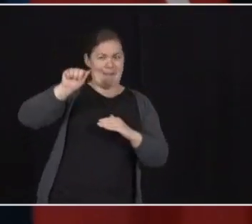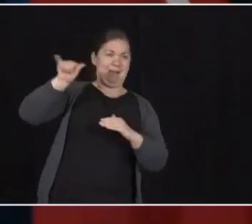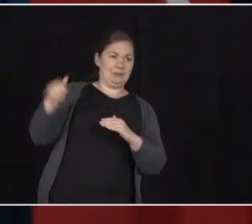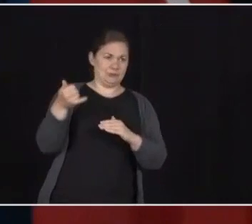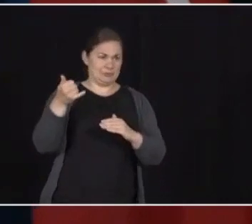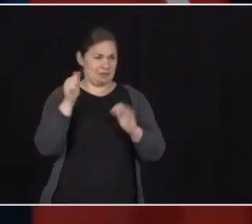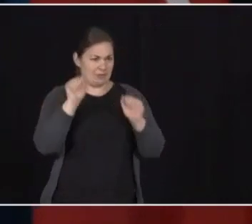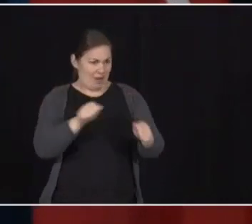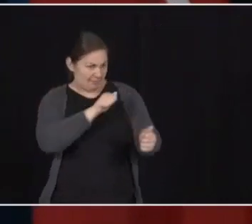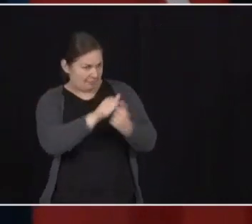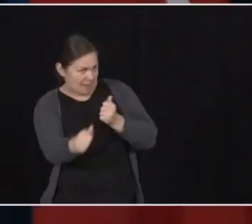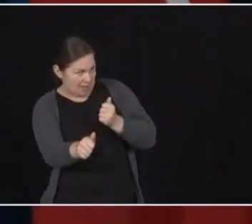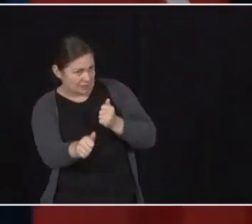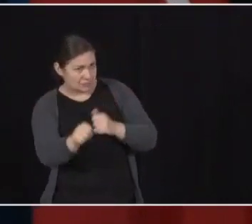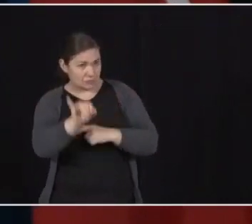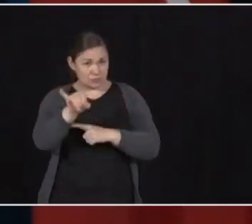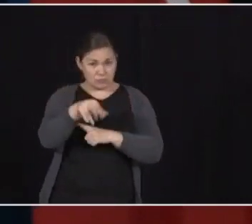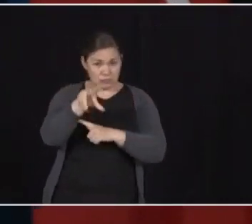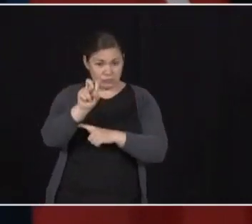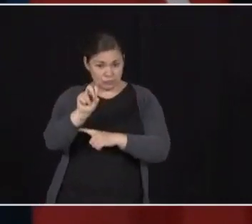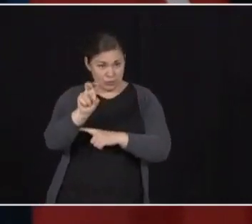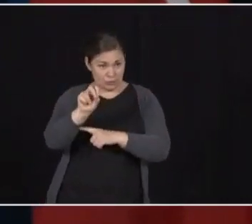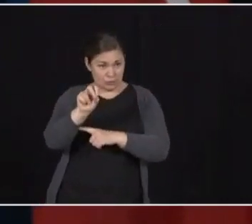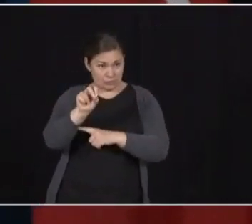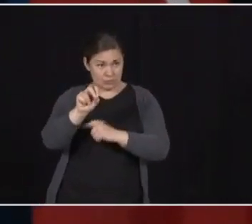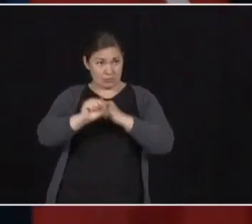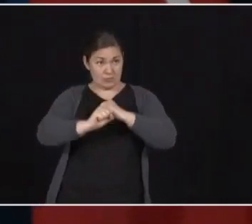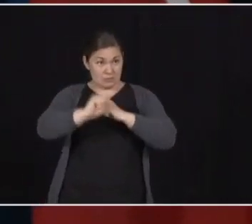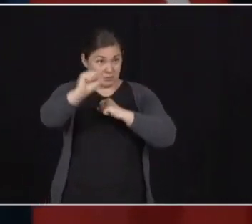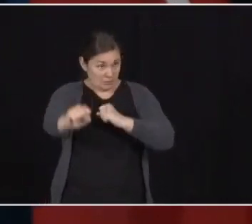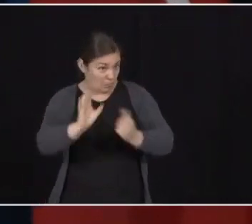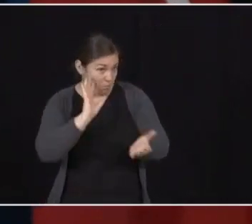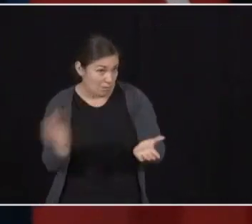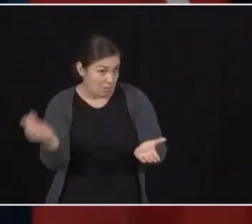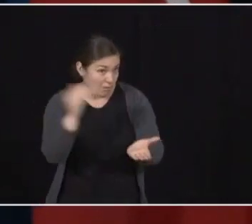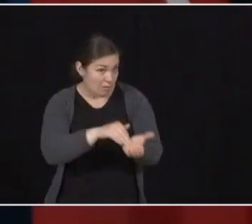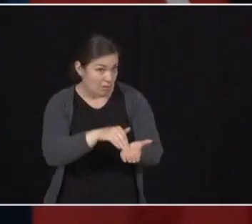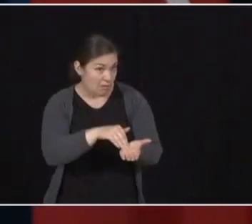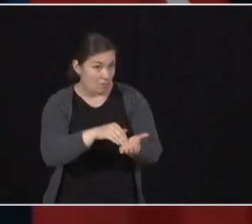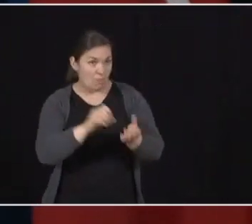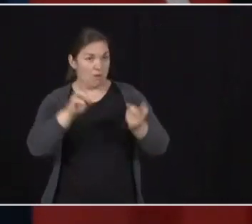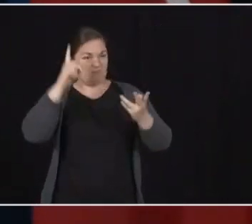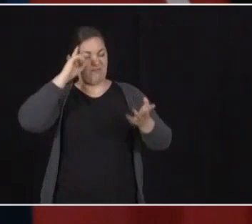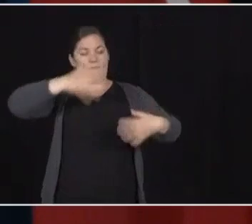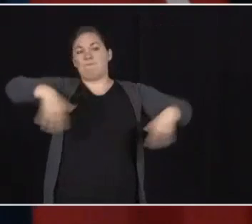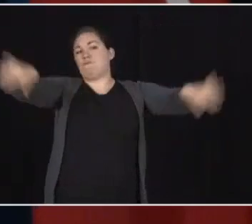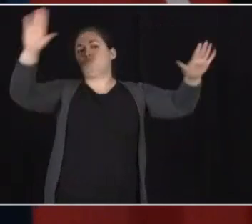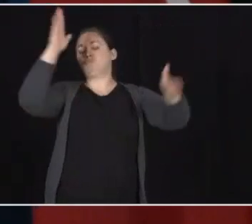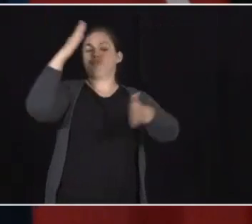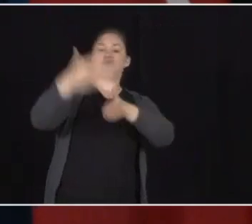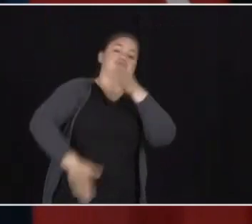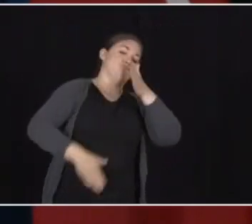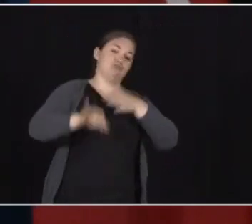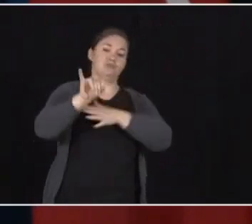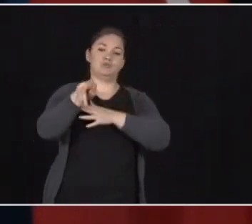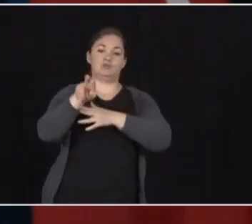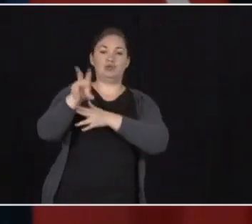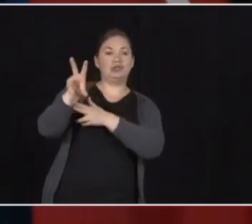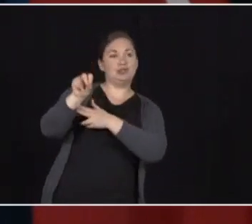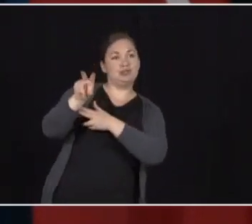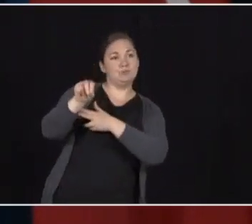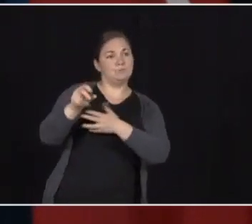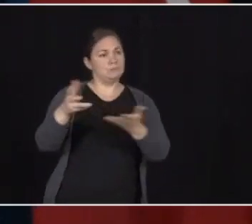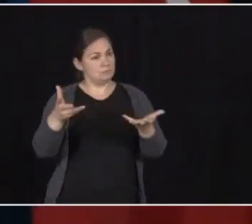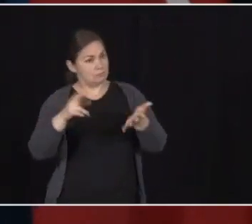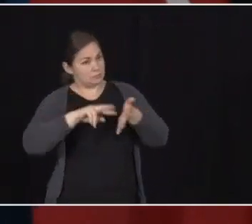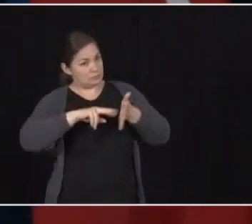another 2 weeks or another 4 weeks, or do you think that this will be it and that we'll be through the emergency by the end of June? Because it'll have been basically from St. Patrick's Day